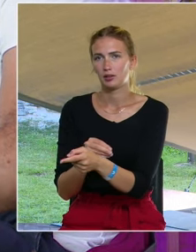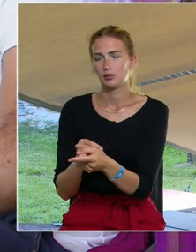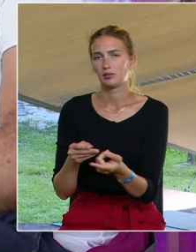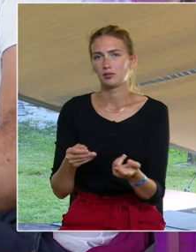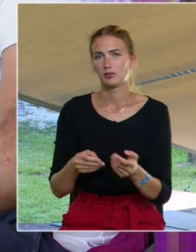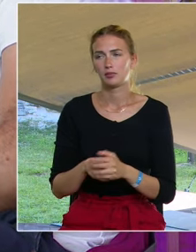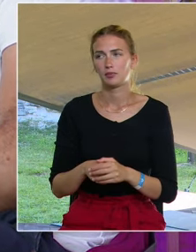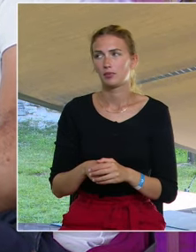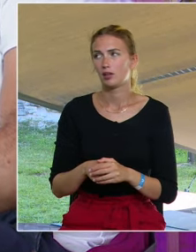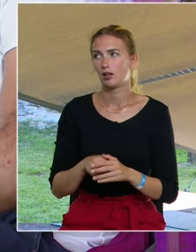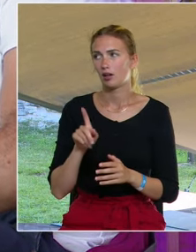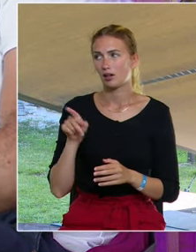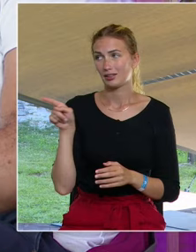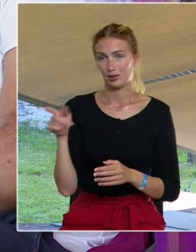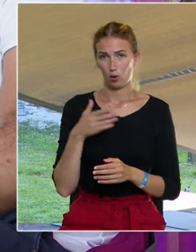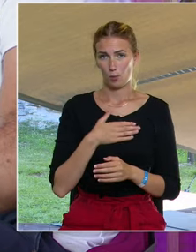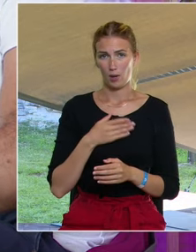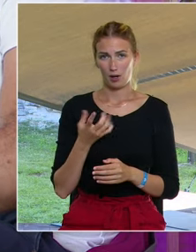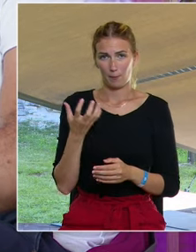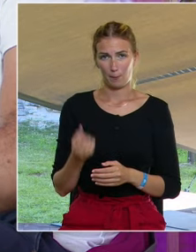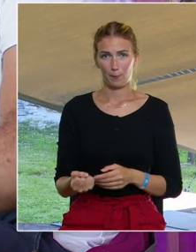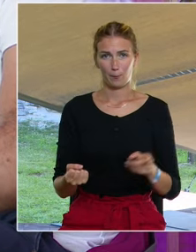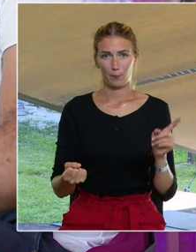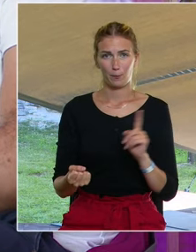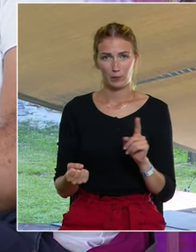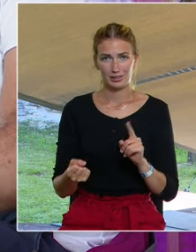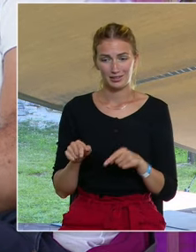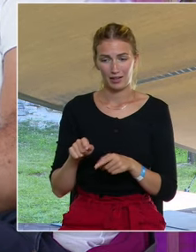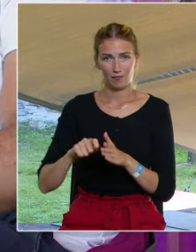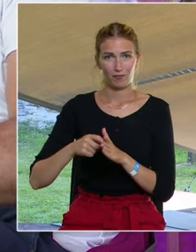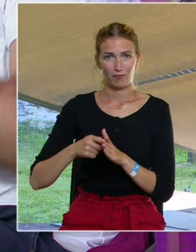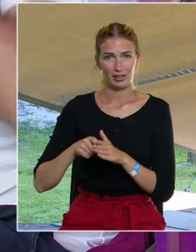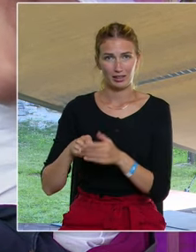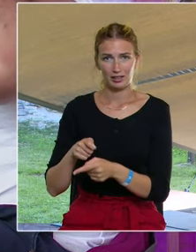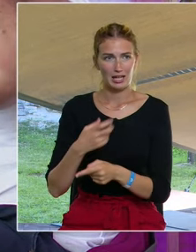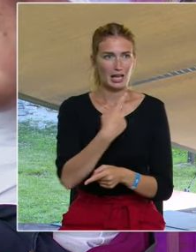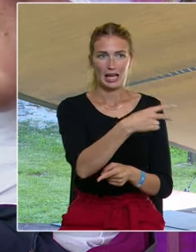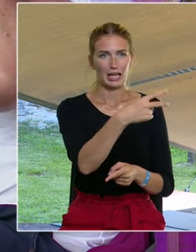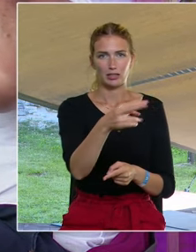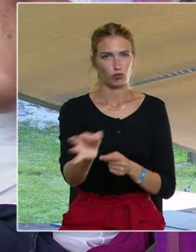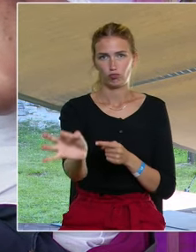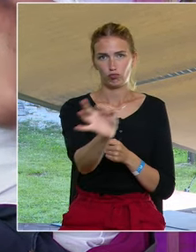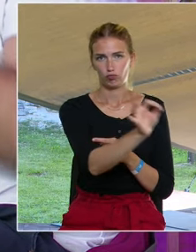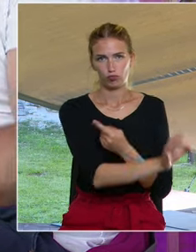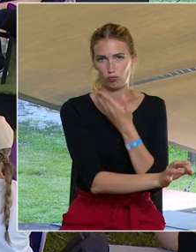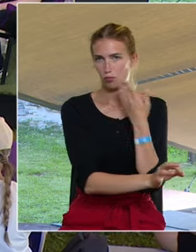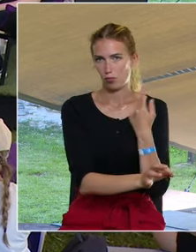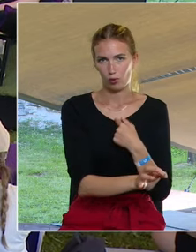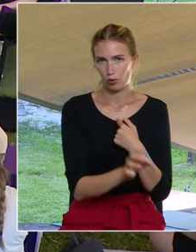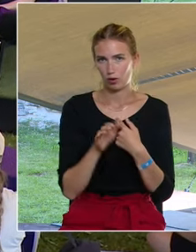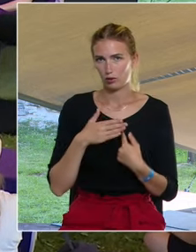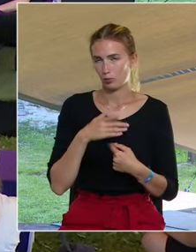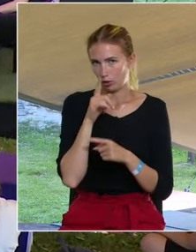But with this, the stuff I have behind this key, nobody else has access to. This is the cold storage for